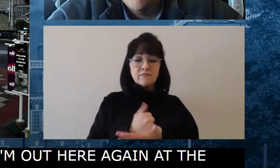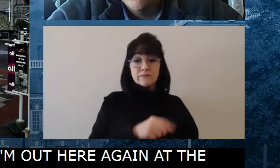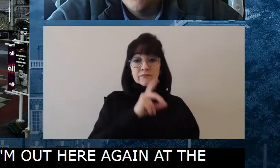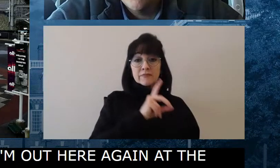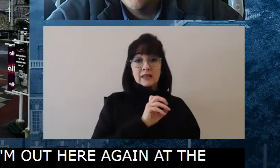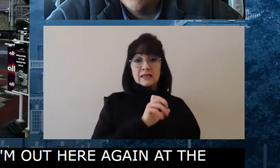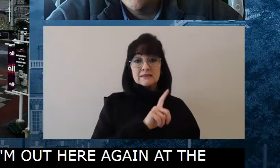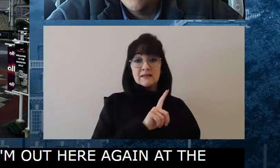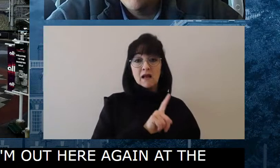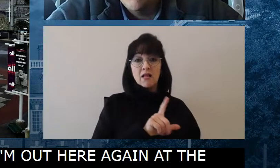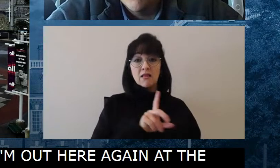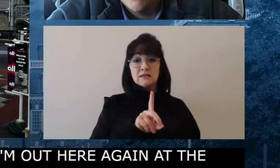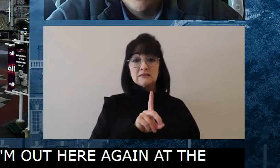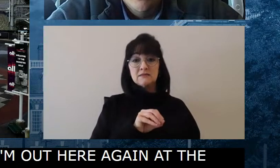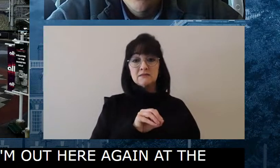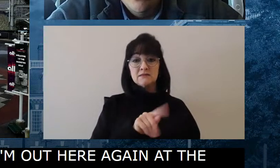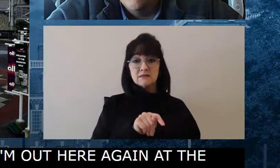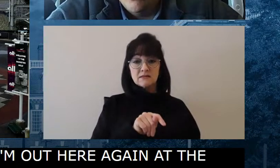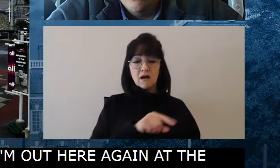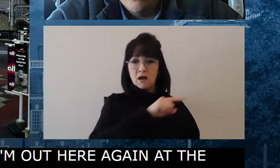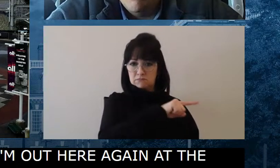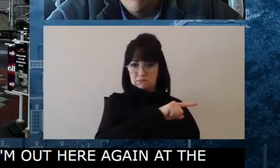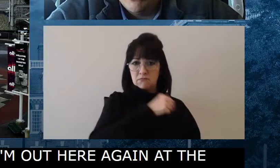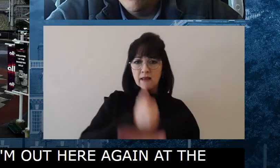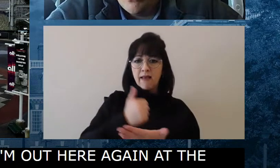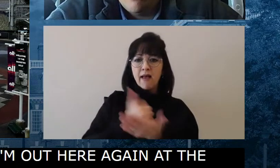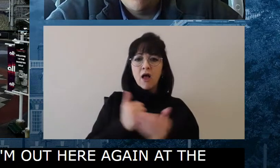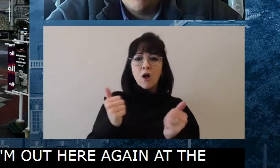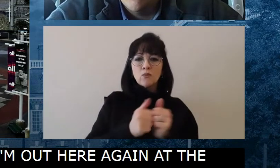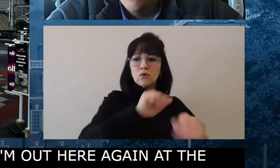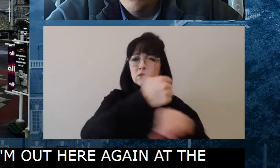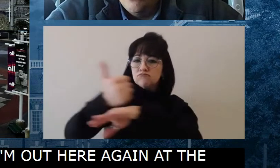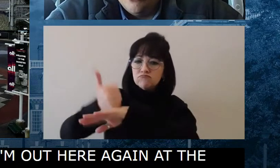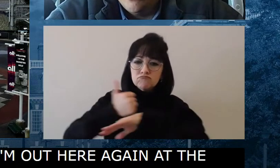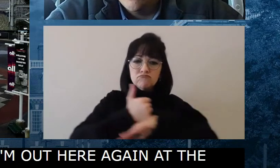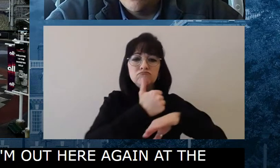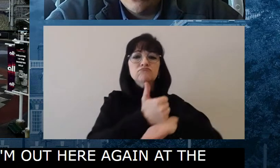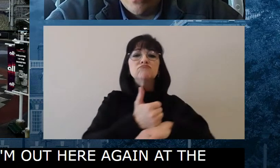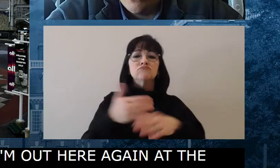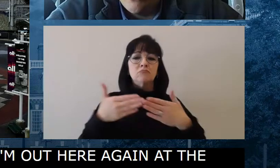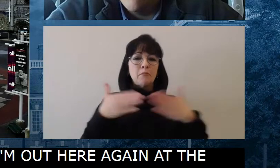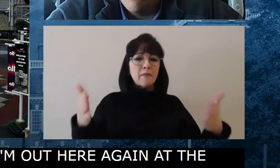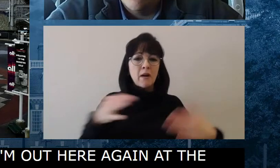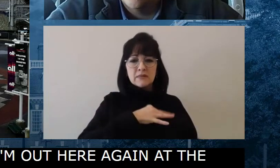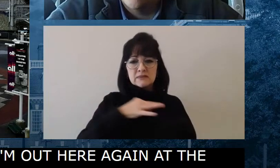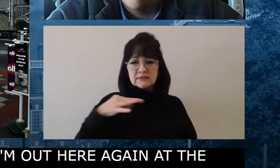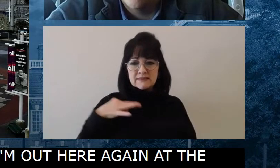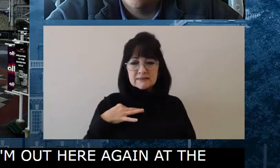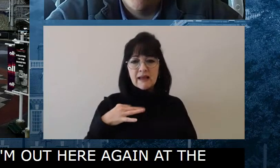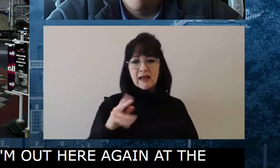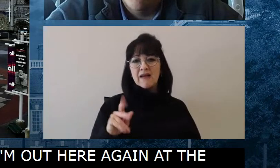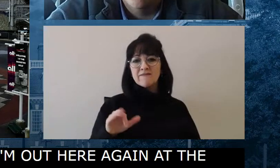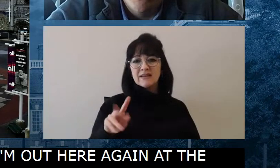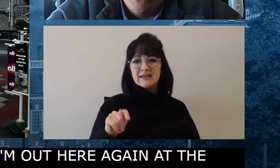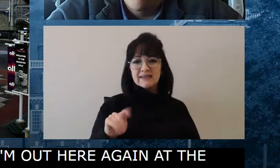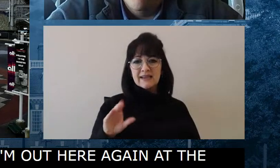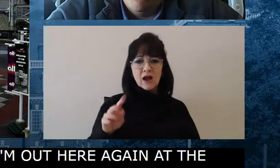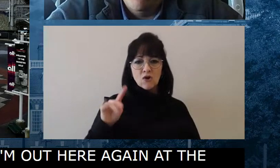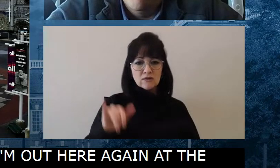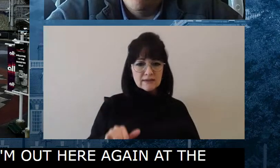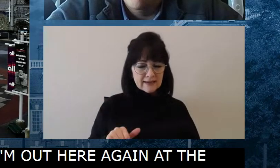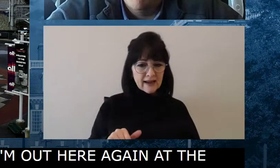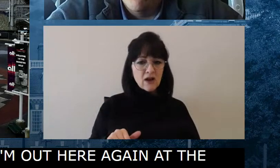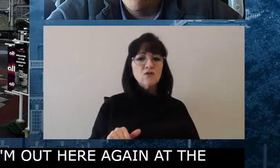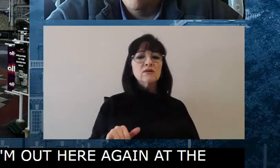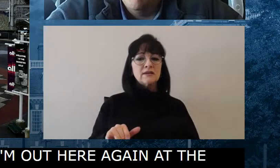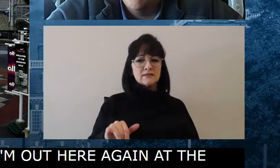sure the logistics on scene has been working, as well as the public health staff, DEMA, Kent County Medic, St. Francis EMS,